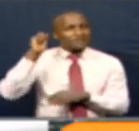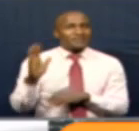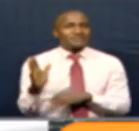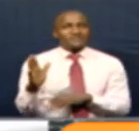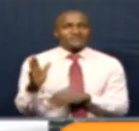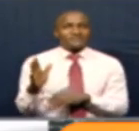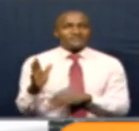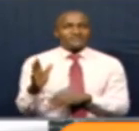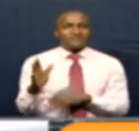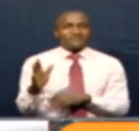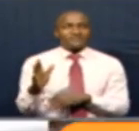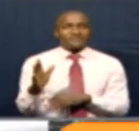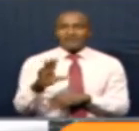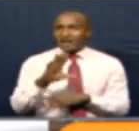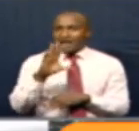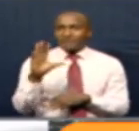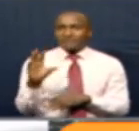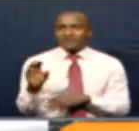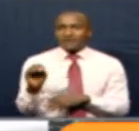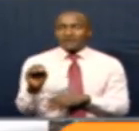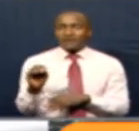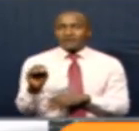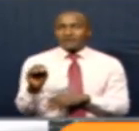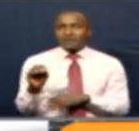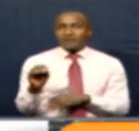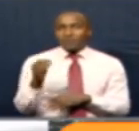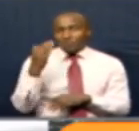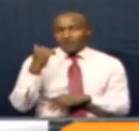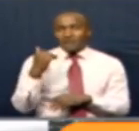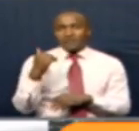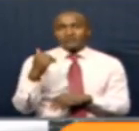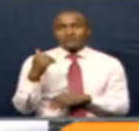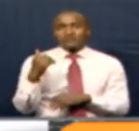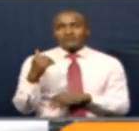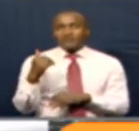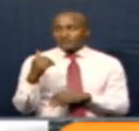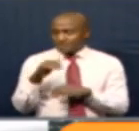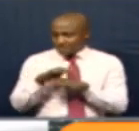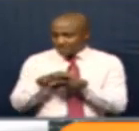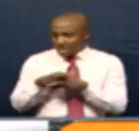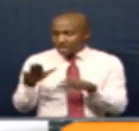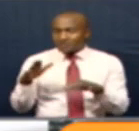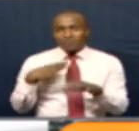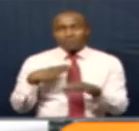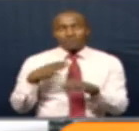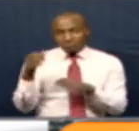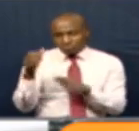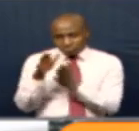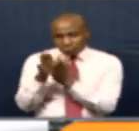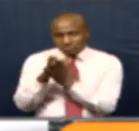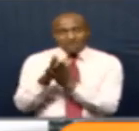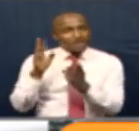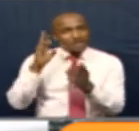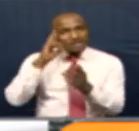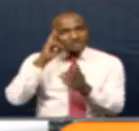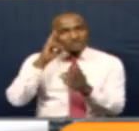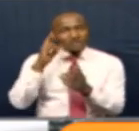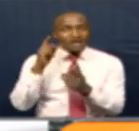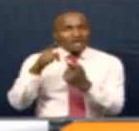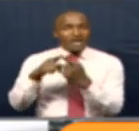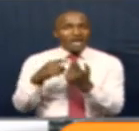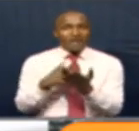continent. And partly because land is held for speculative purposes. Mm. So what are we doing about it? As